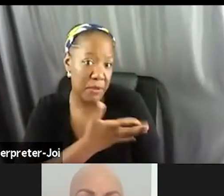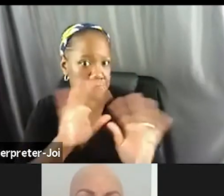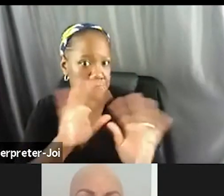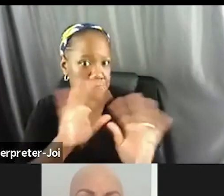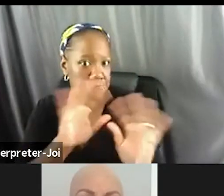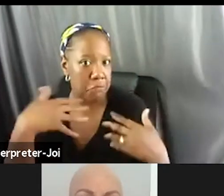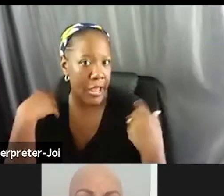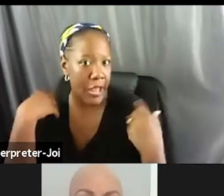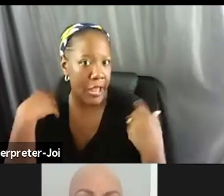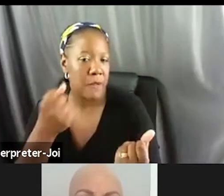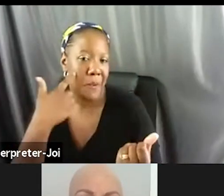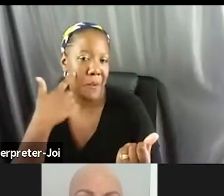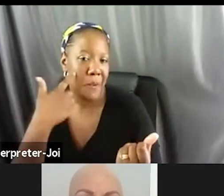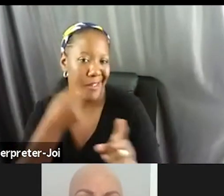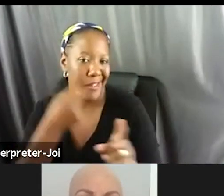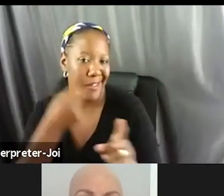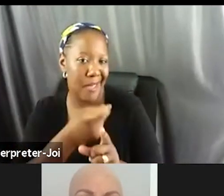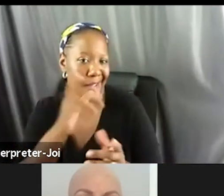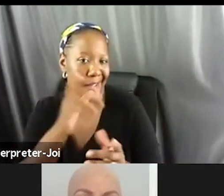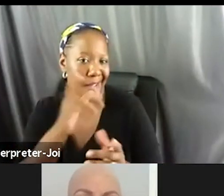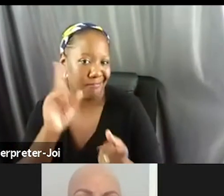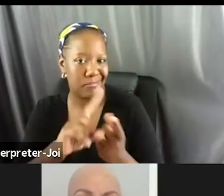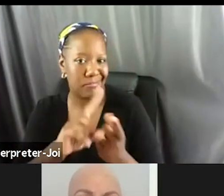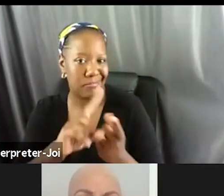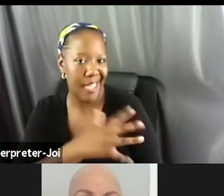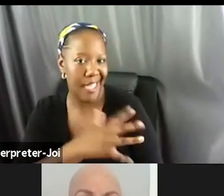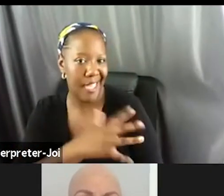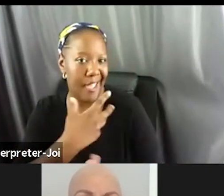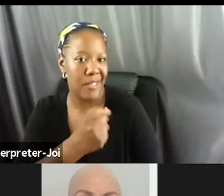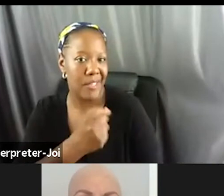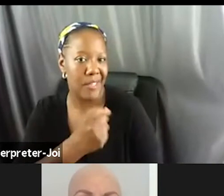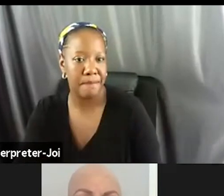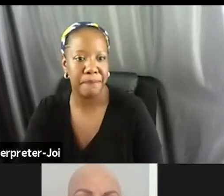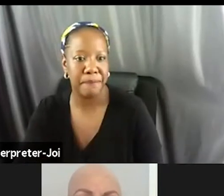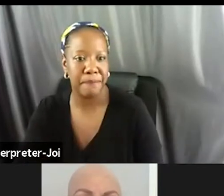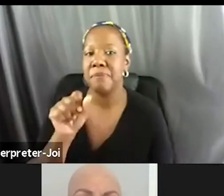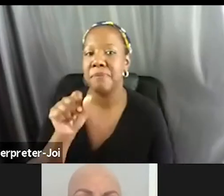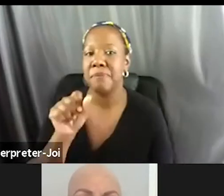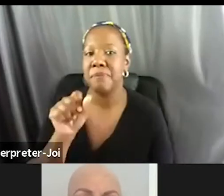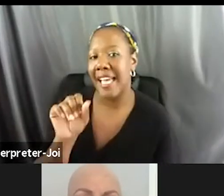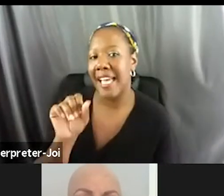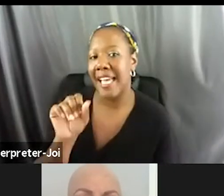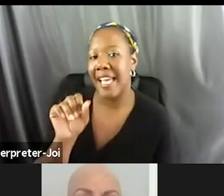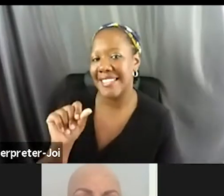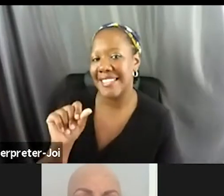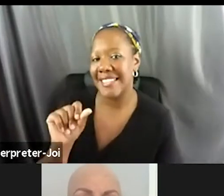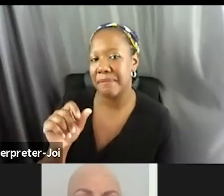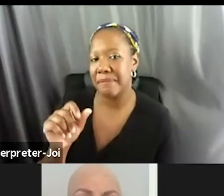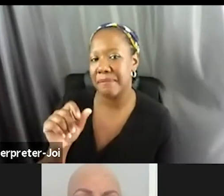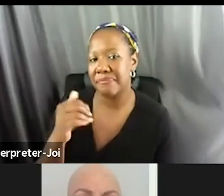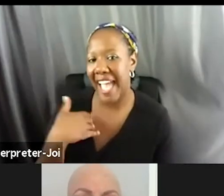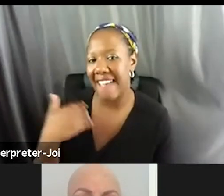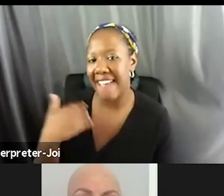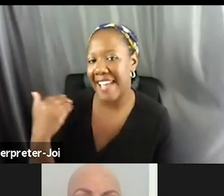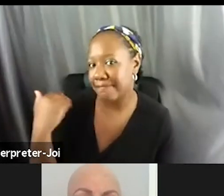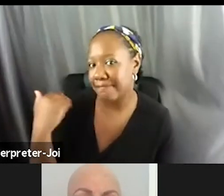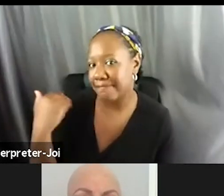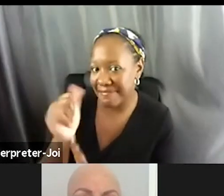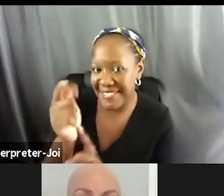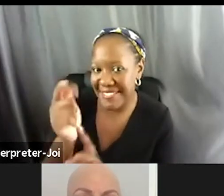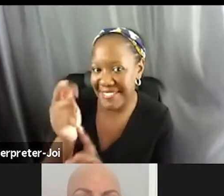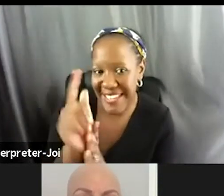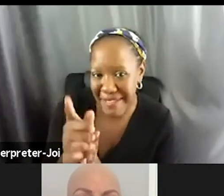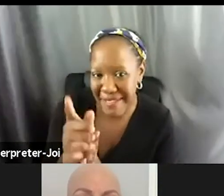Yep. Awesome. Yeah, I think Just that's as a reminder, sorry, just as a reminder, I've got the gentle 10-minute